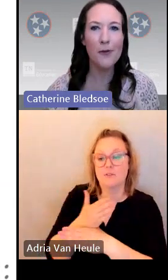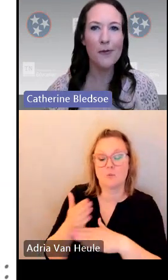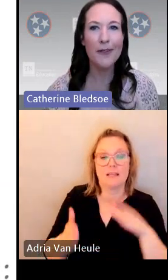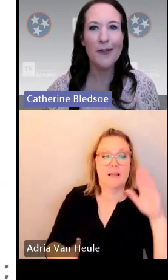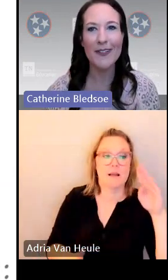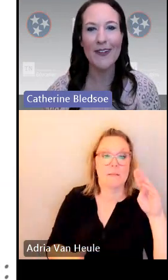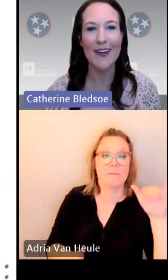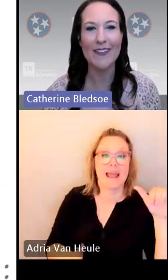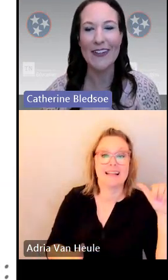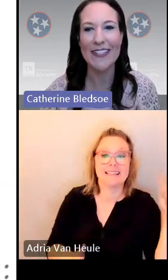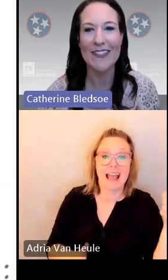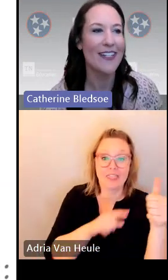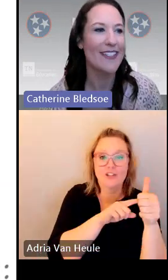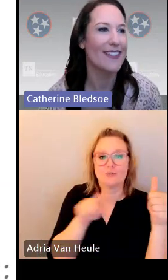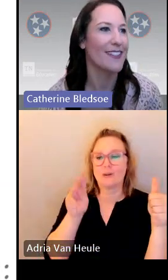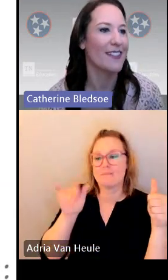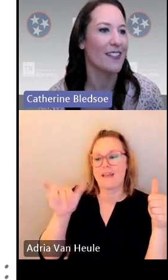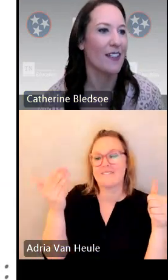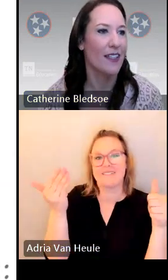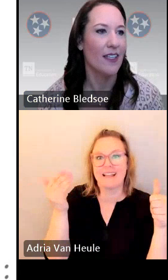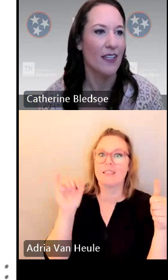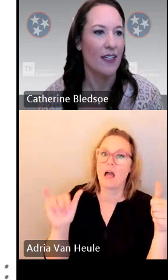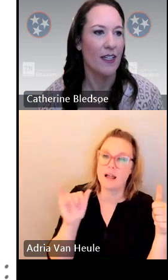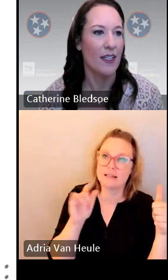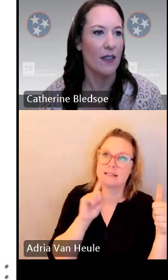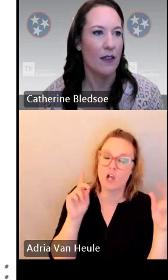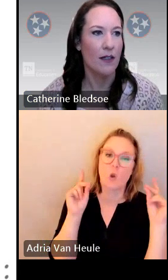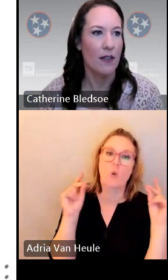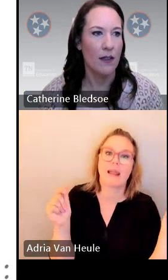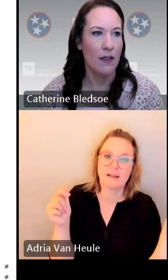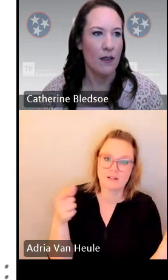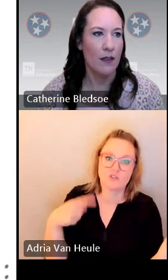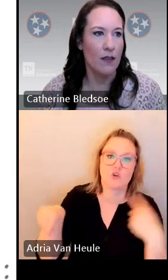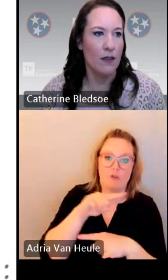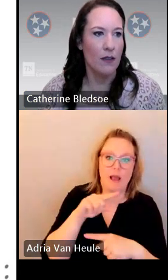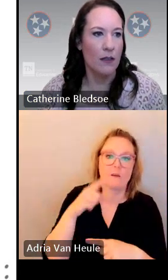a really quick turnaround for all districts.